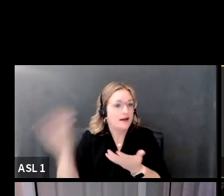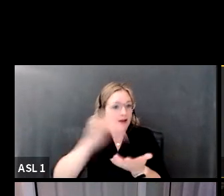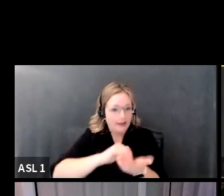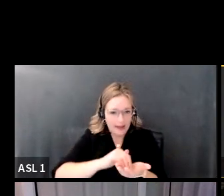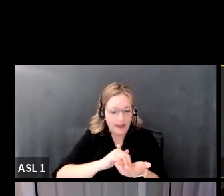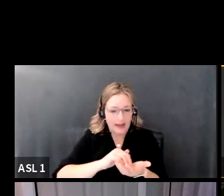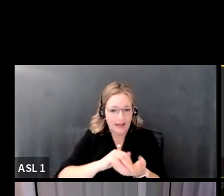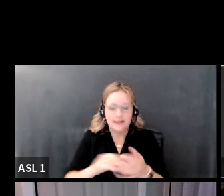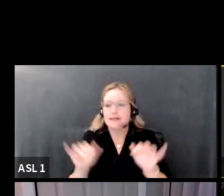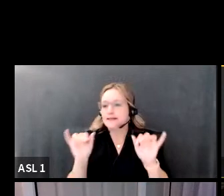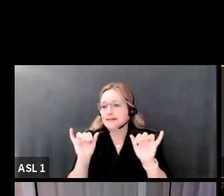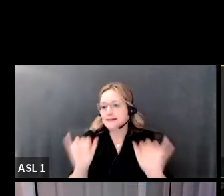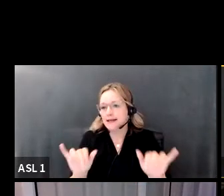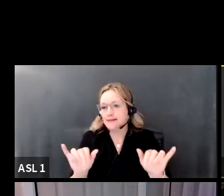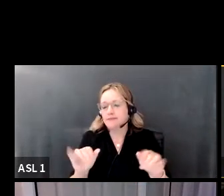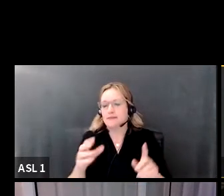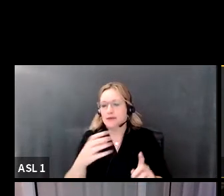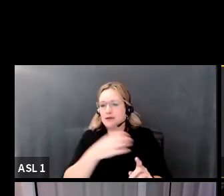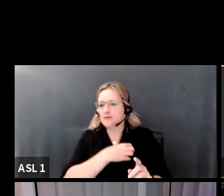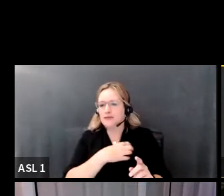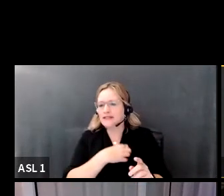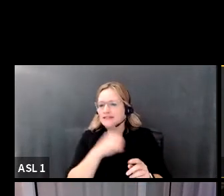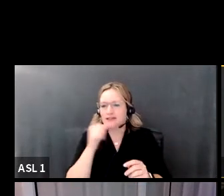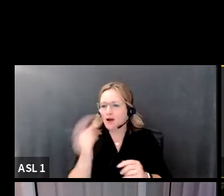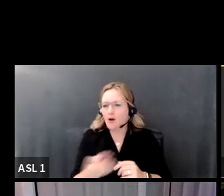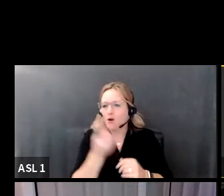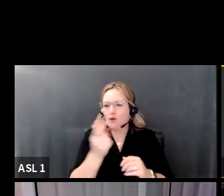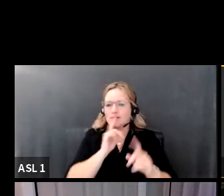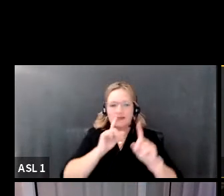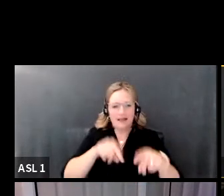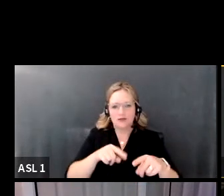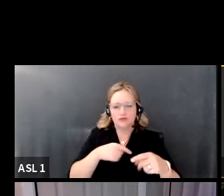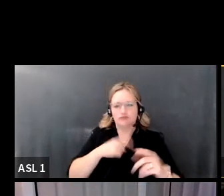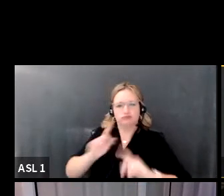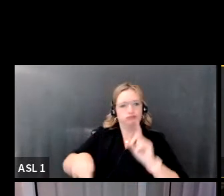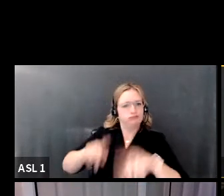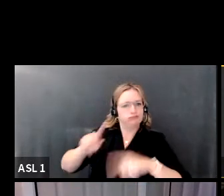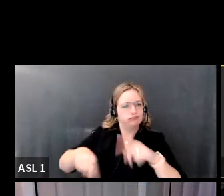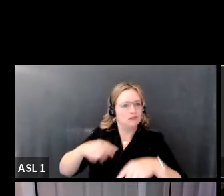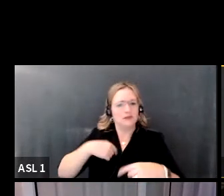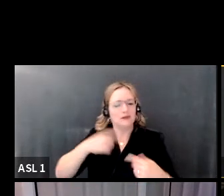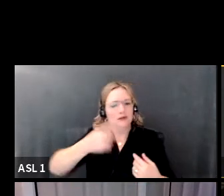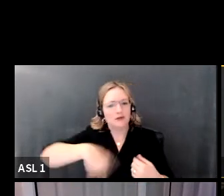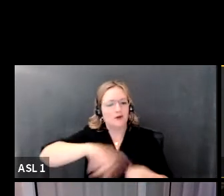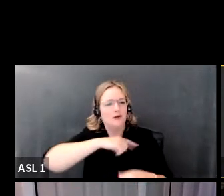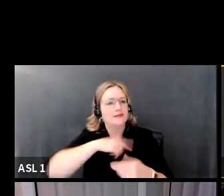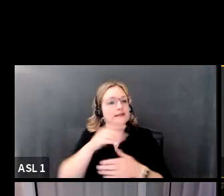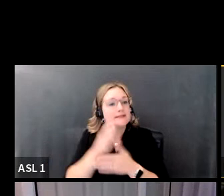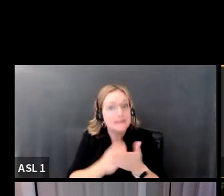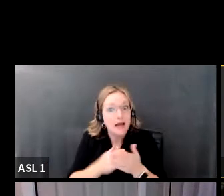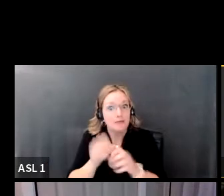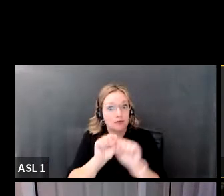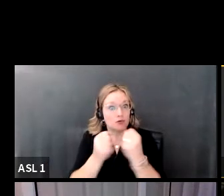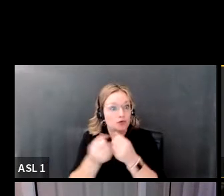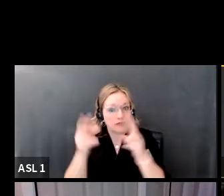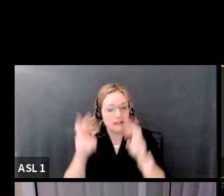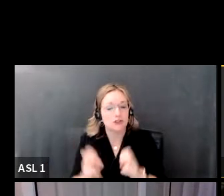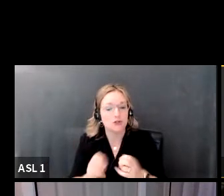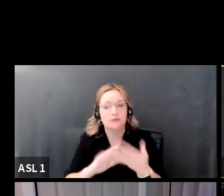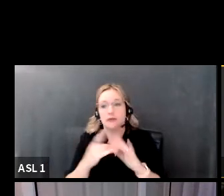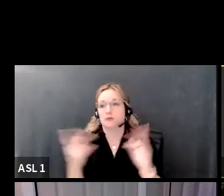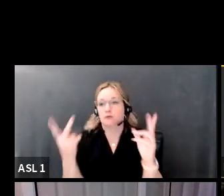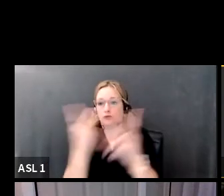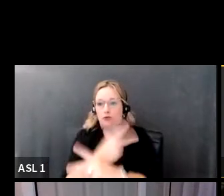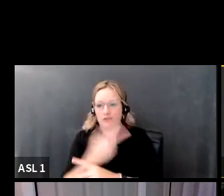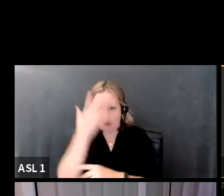always is because policing is never the answer it is a parasitic drain that only ever exacerbates the social issues it claims to shield us from though it